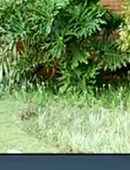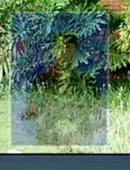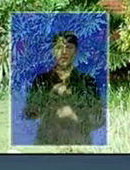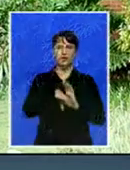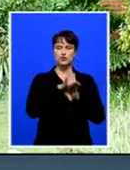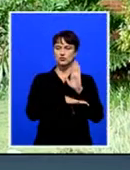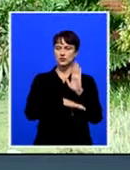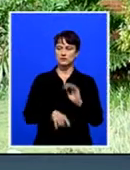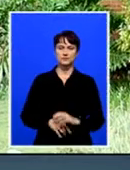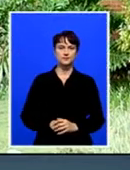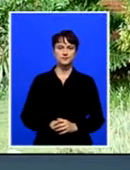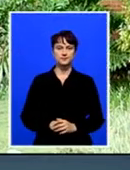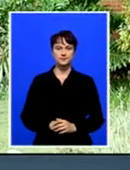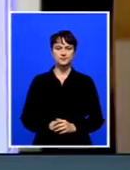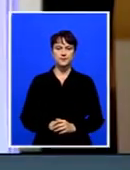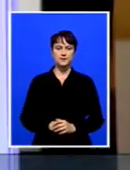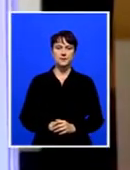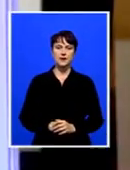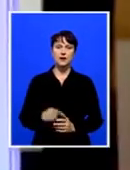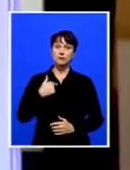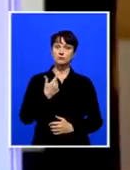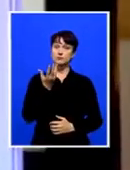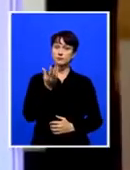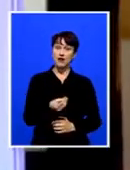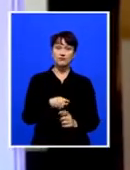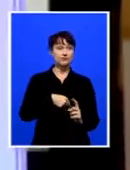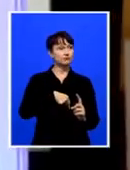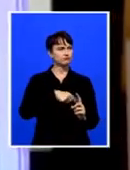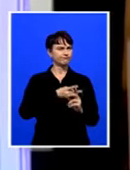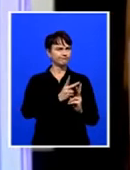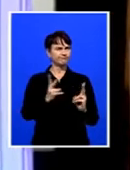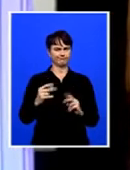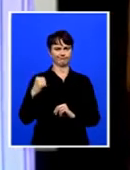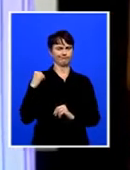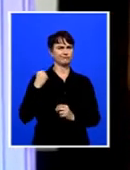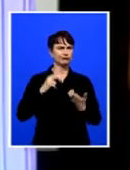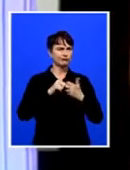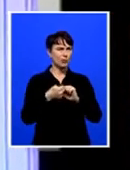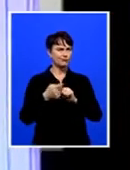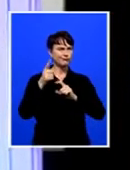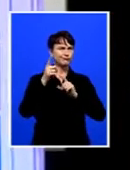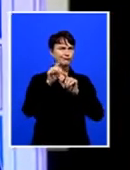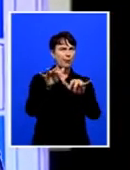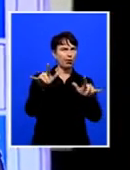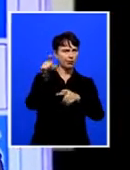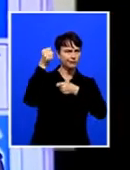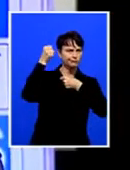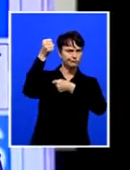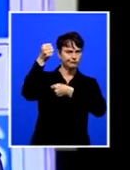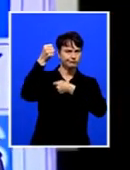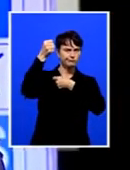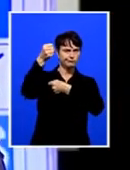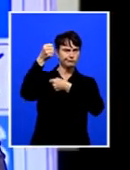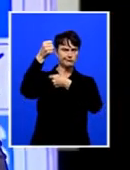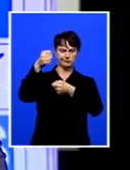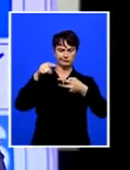to be casting their votes. Ayanda, we had some issues yesterday with regards to protests I touched on earlier on. We had